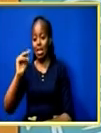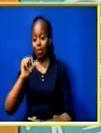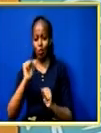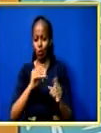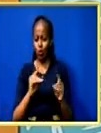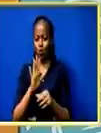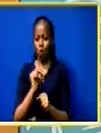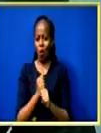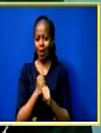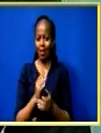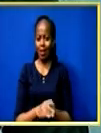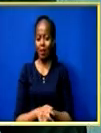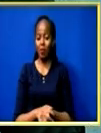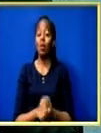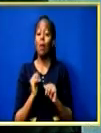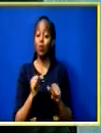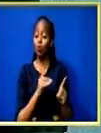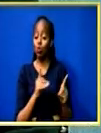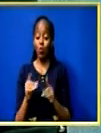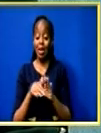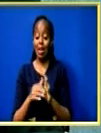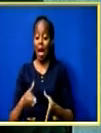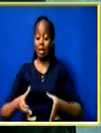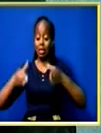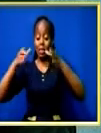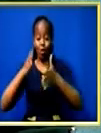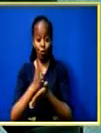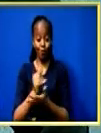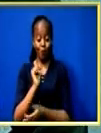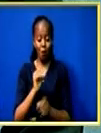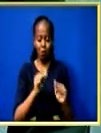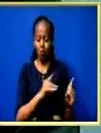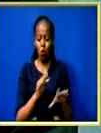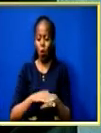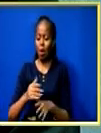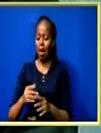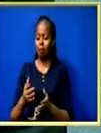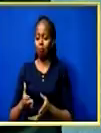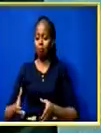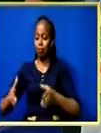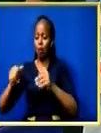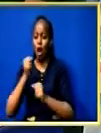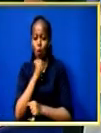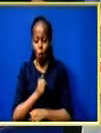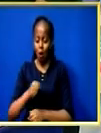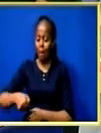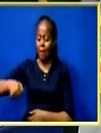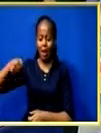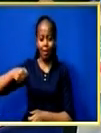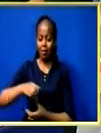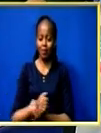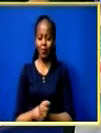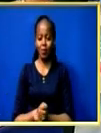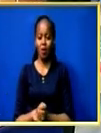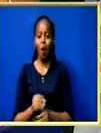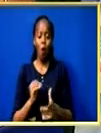am thinking about it because who You can do doesn't it love in a money? sack, isn't it? Yes, you can do it in a sack. You can do it on a Do your tire, on an seedlings? old bucket, Beautiful.